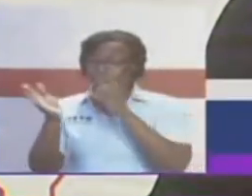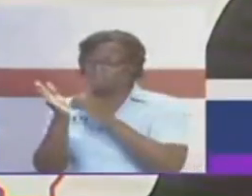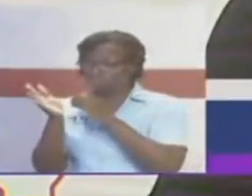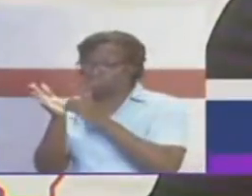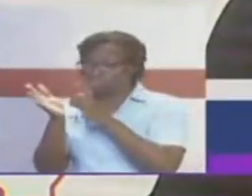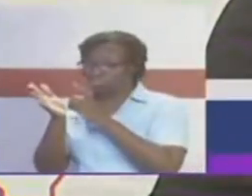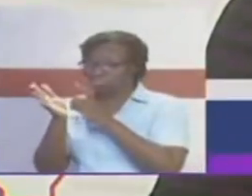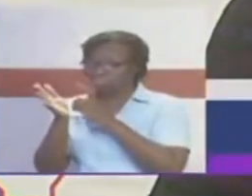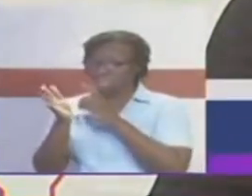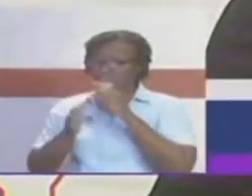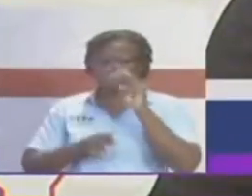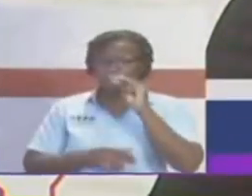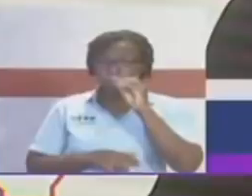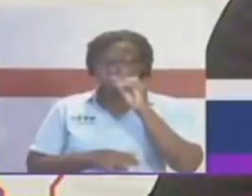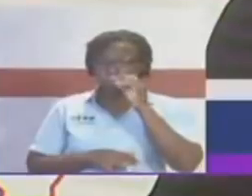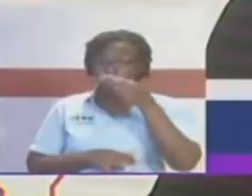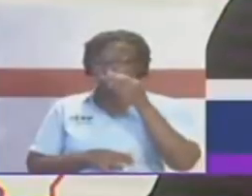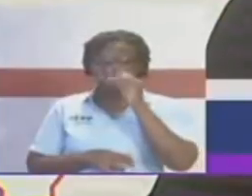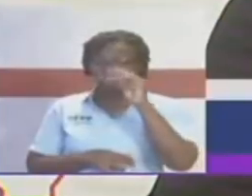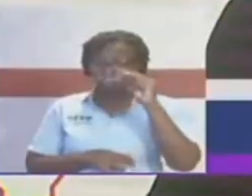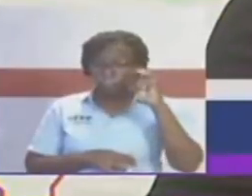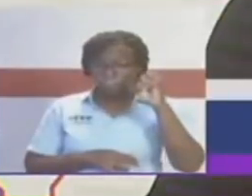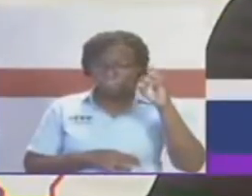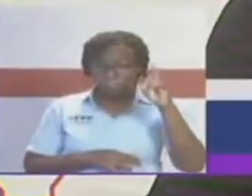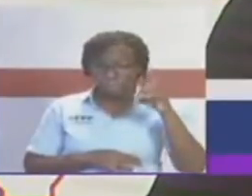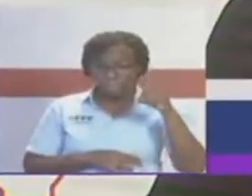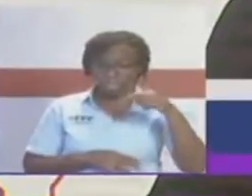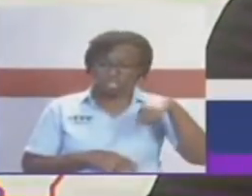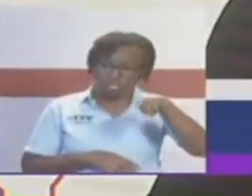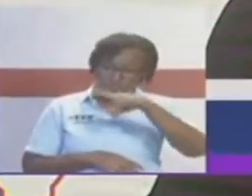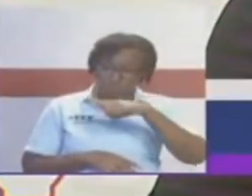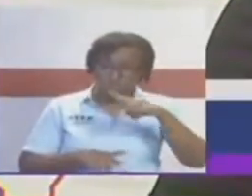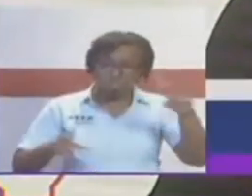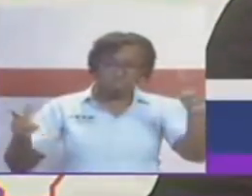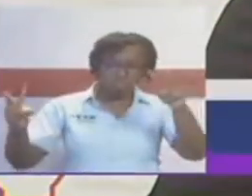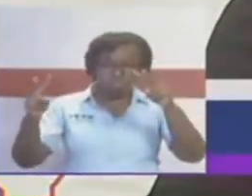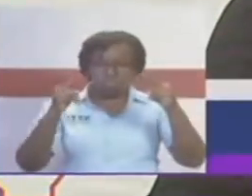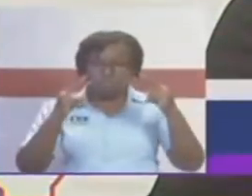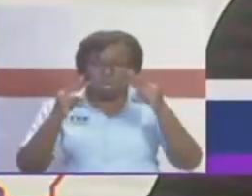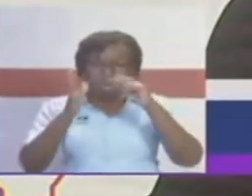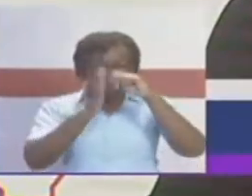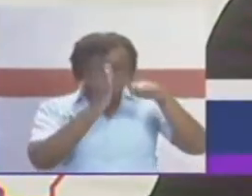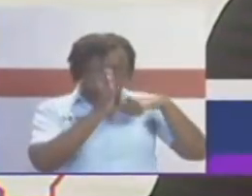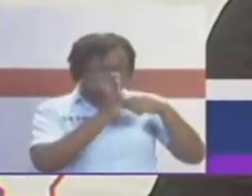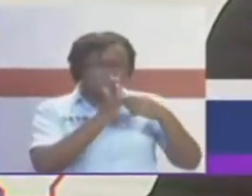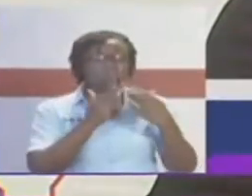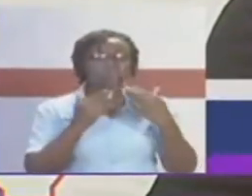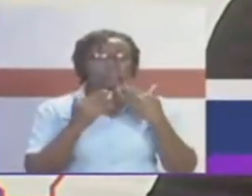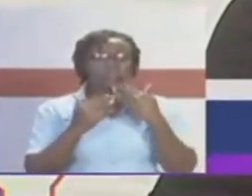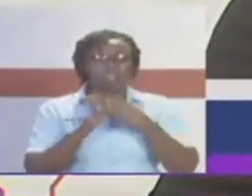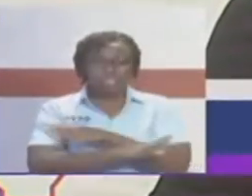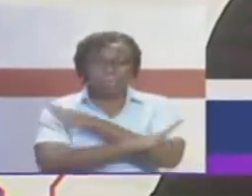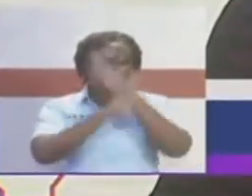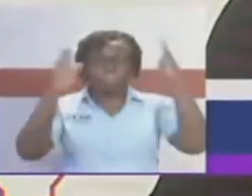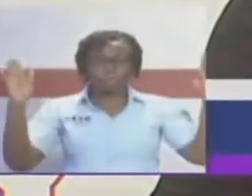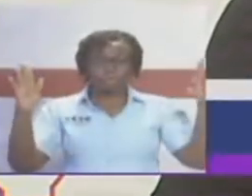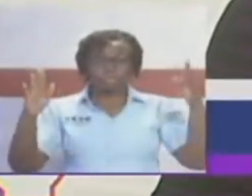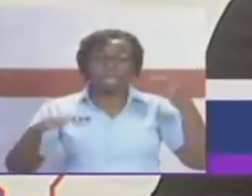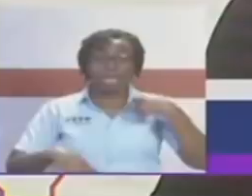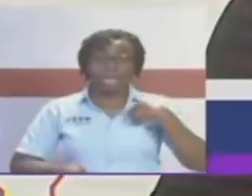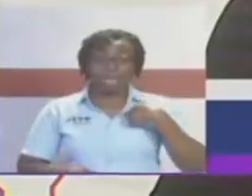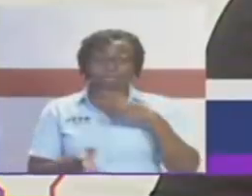Al Alexander, members of the press, the listening and viewing audience, good morning. I am Dr. Peggy